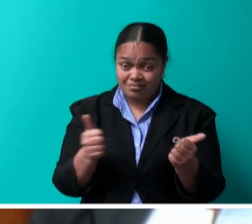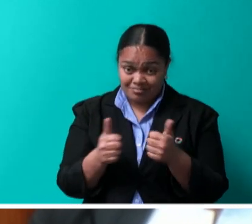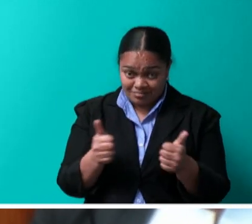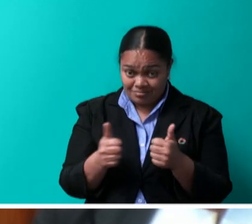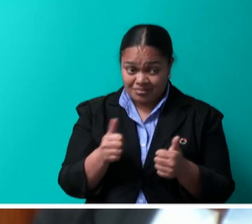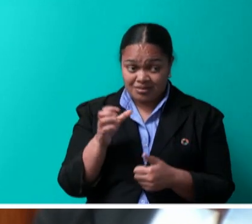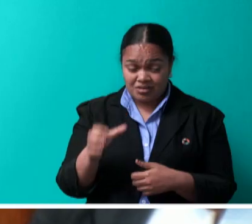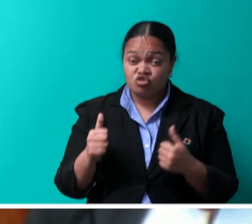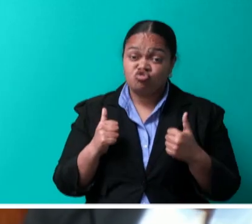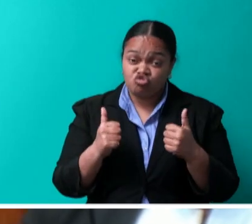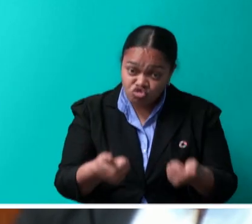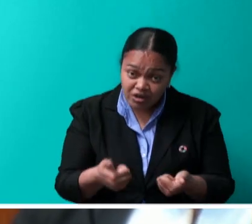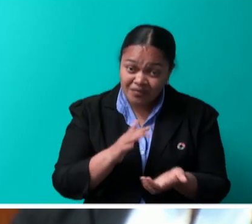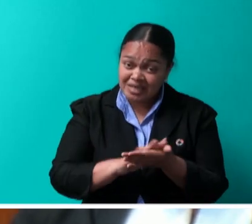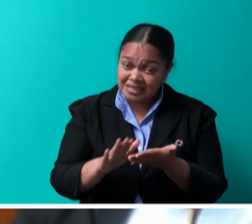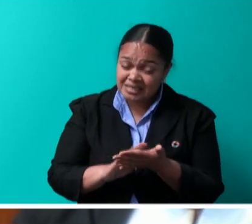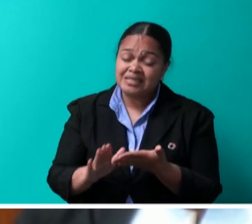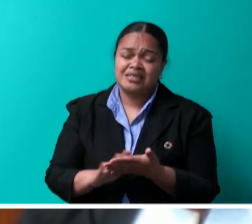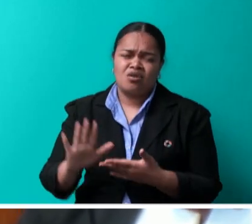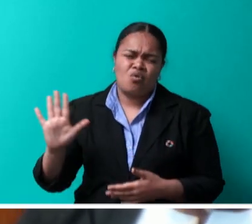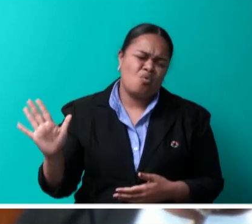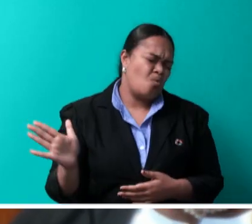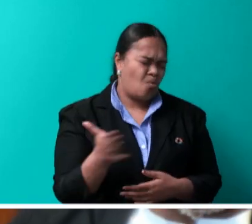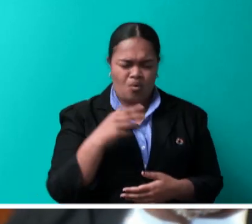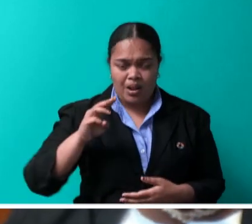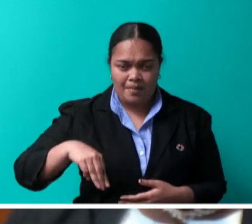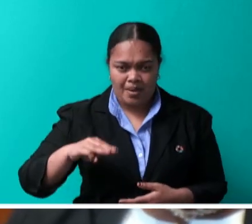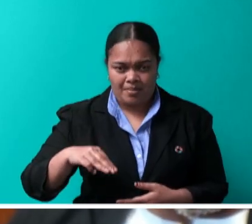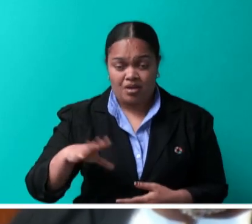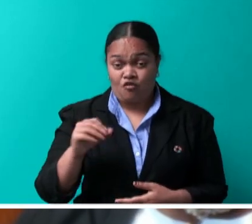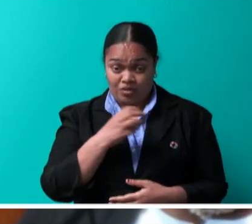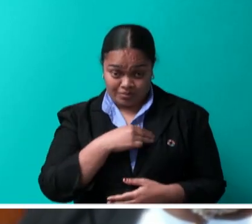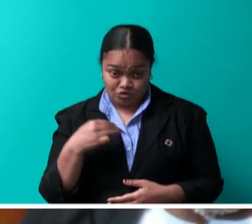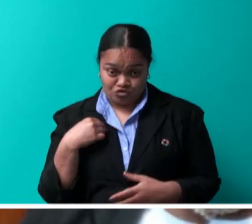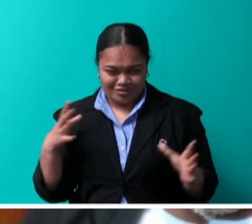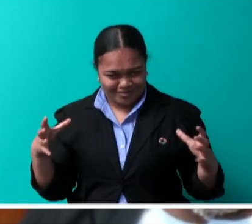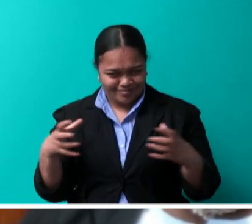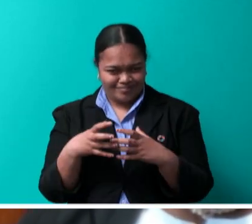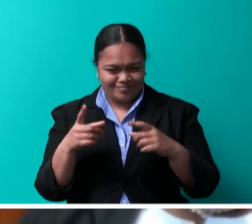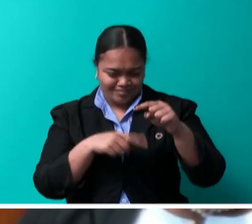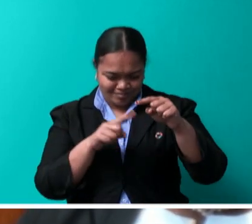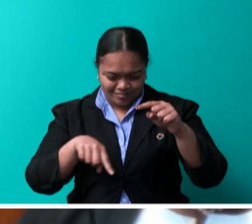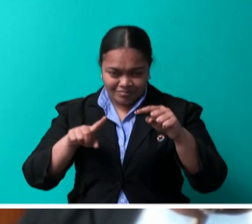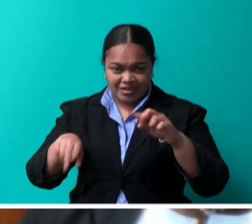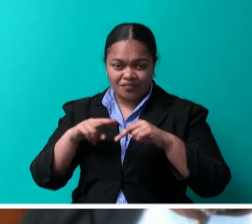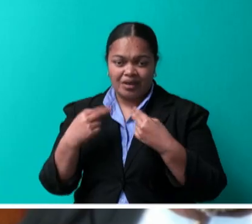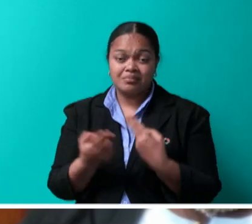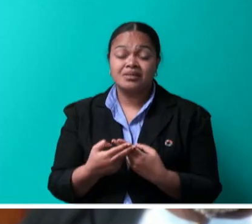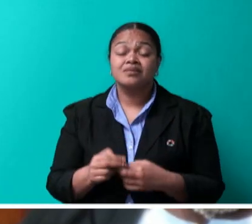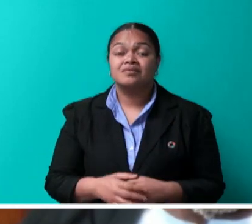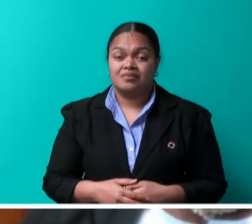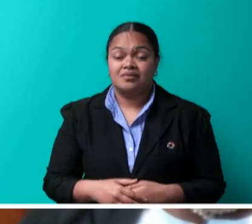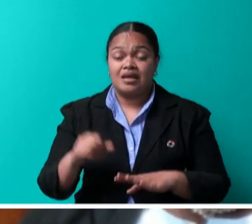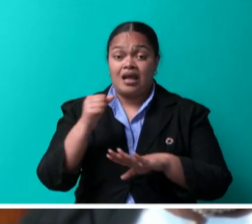administrators, drivers, cleaners, security officers, and every member of the Ministry's family. To each of you, I extend the